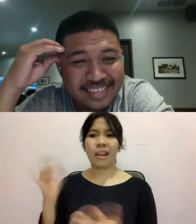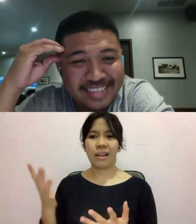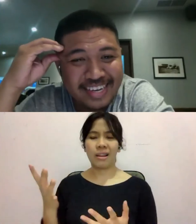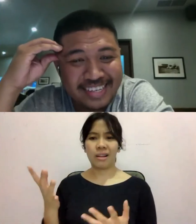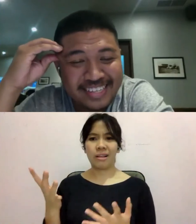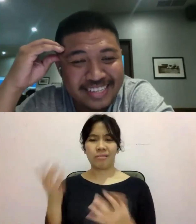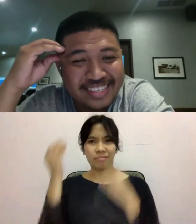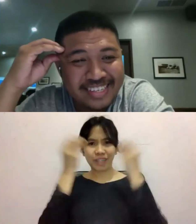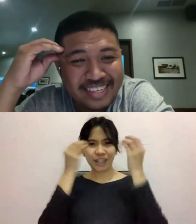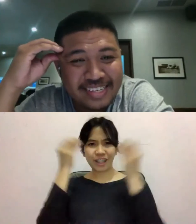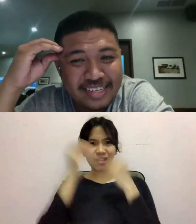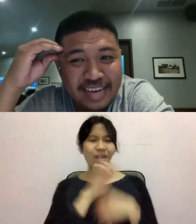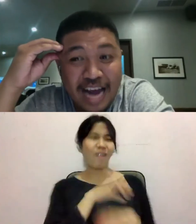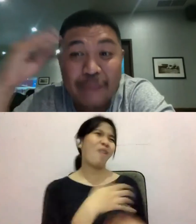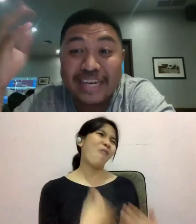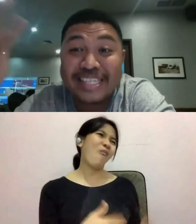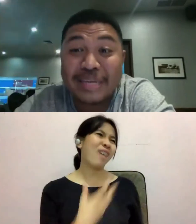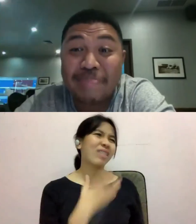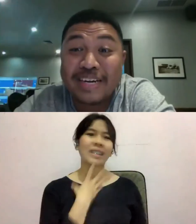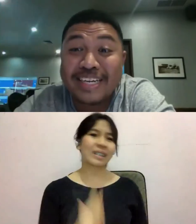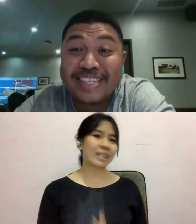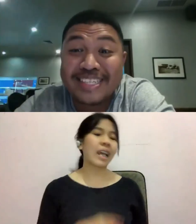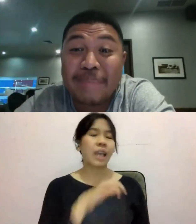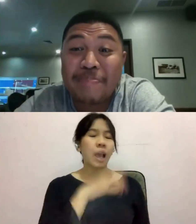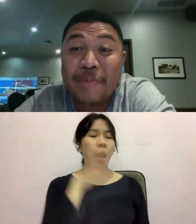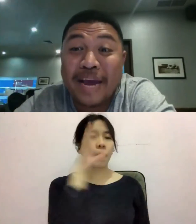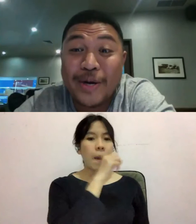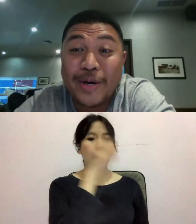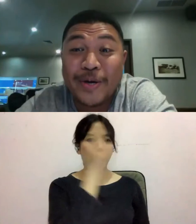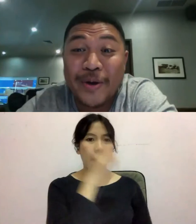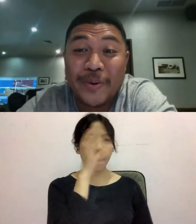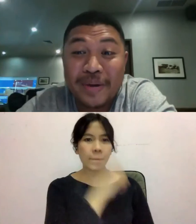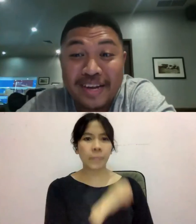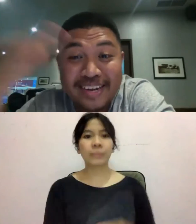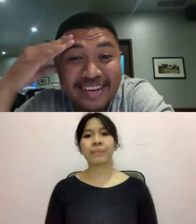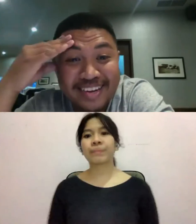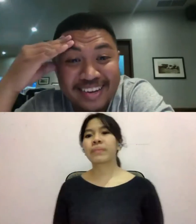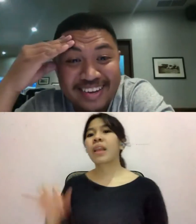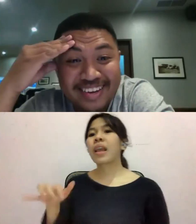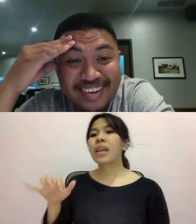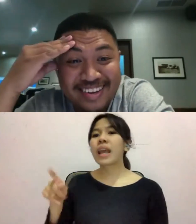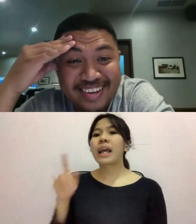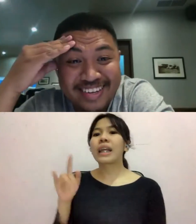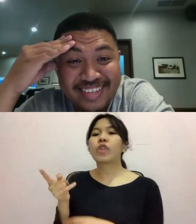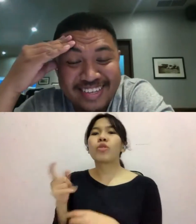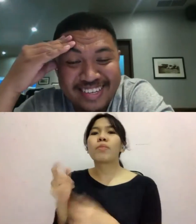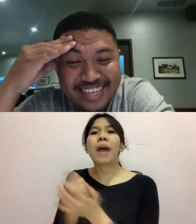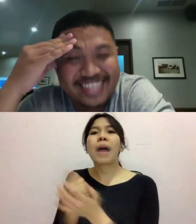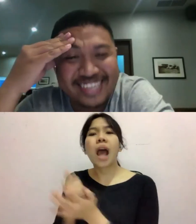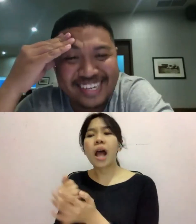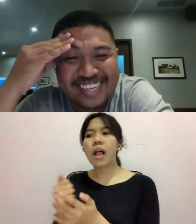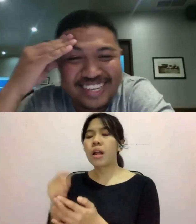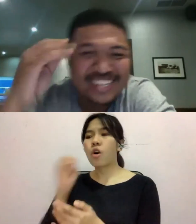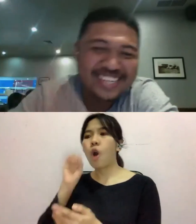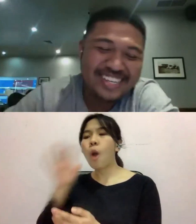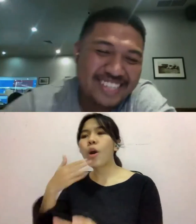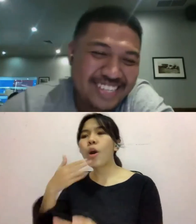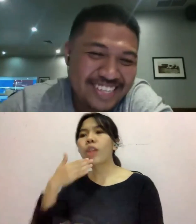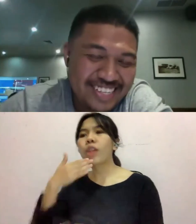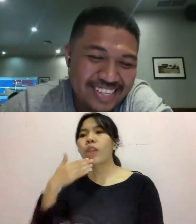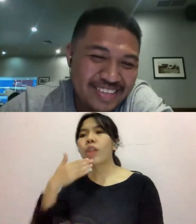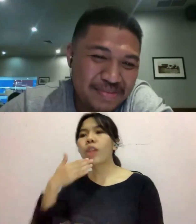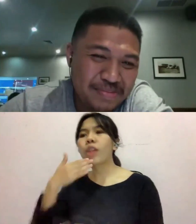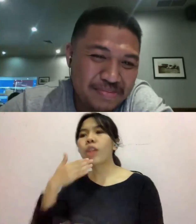but I get it. It's sad. I mean, but it's simple. It's a simple manner, Yes, and it's